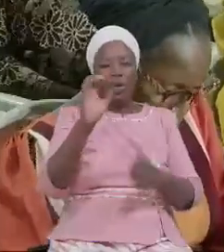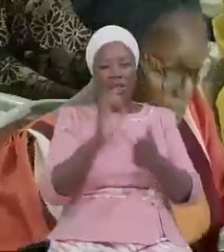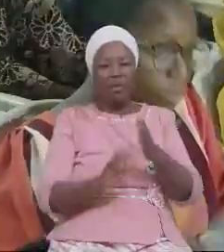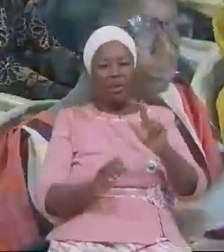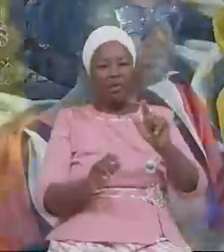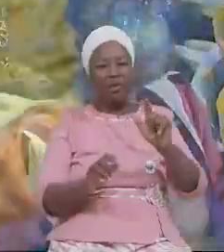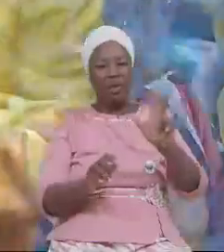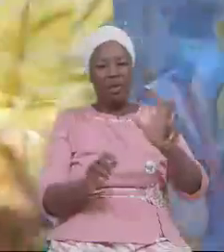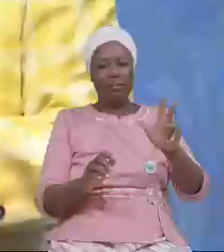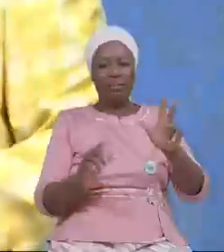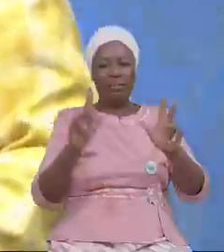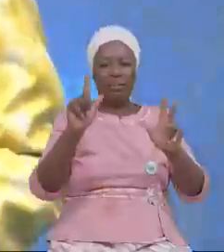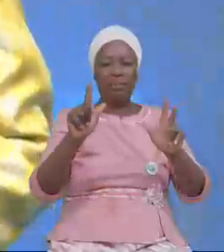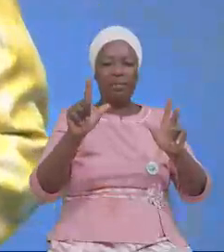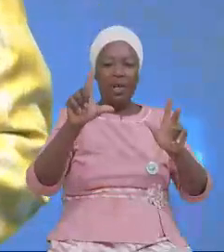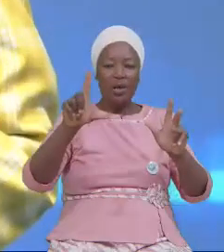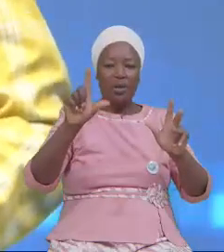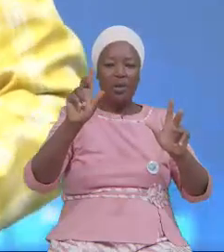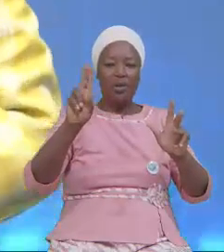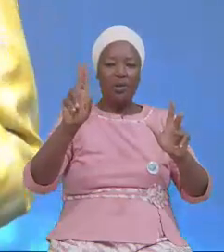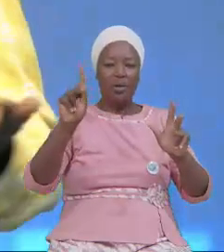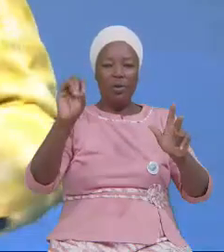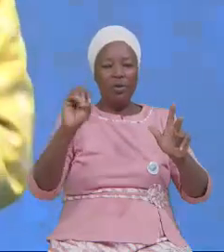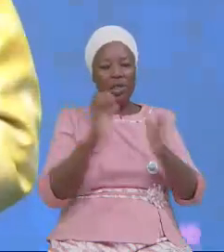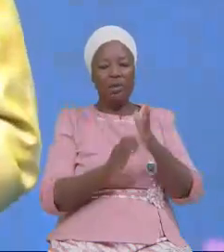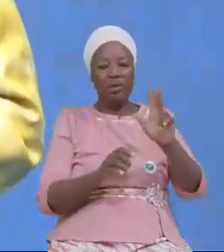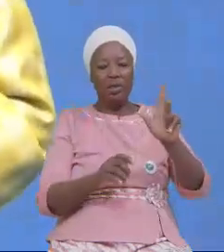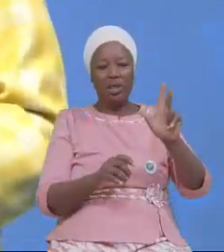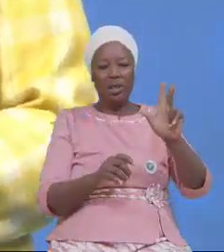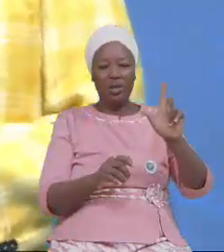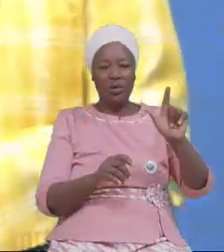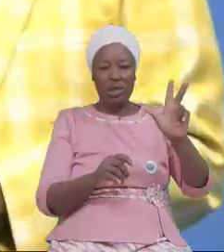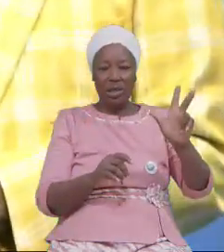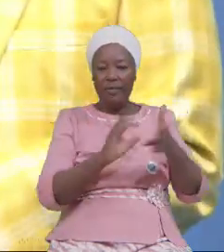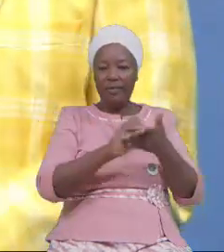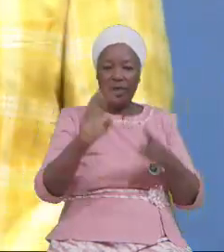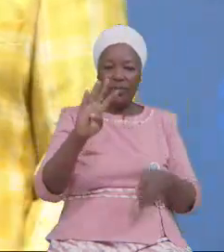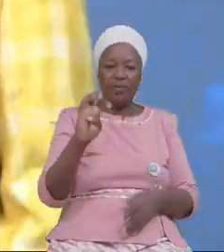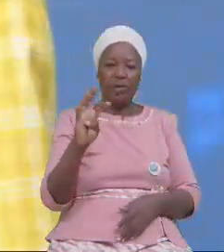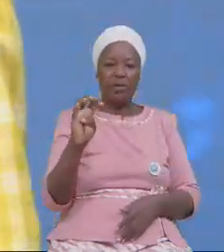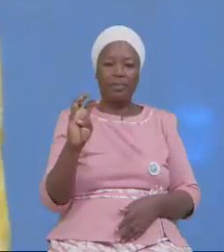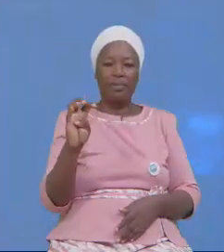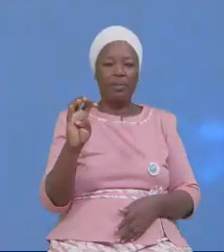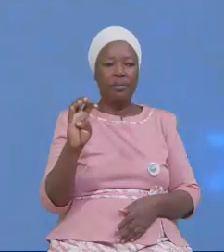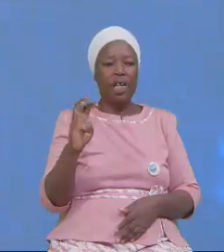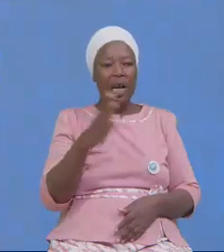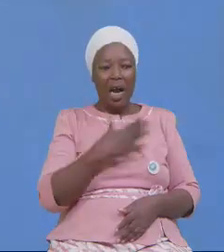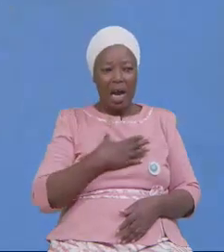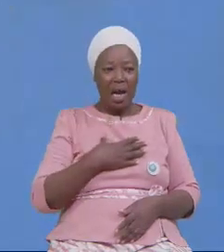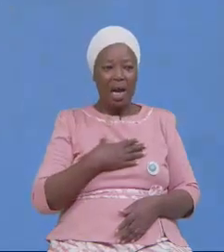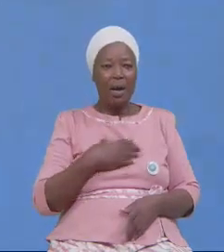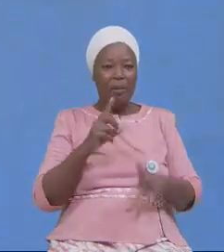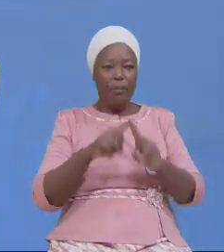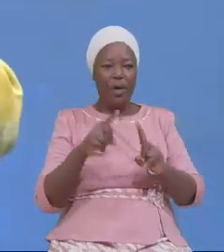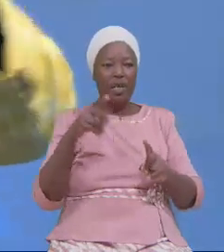Luke chapter 23, and I'm reading from verse 40. In Luke chapter 23, verse 40, and the other answering